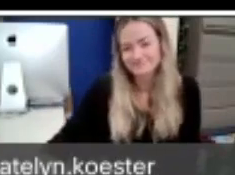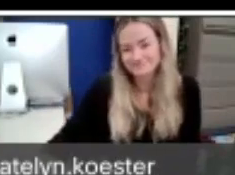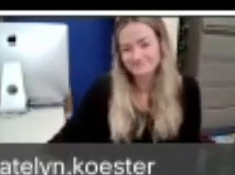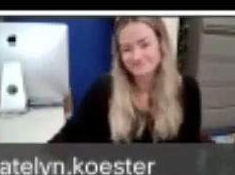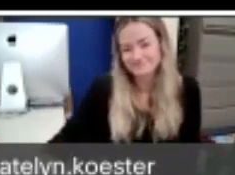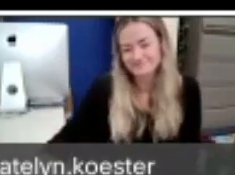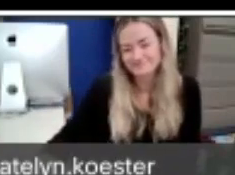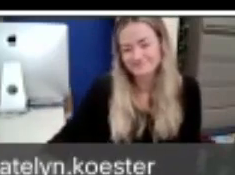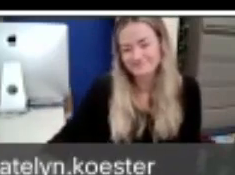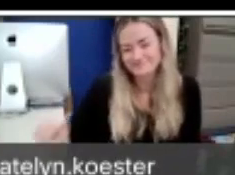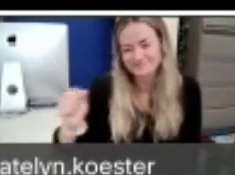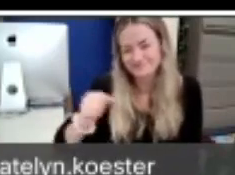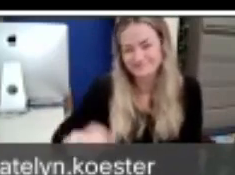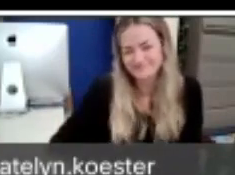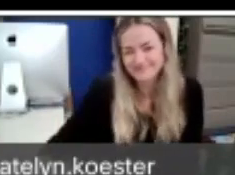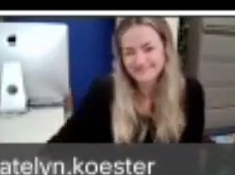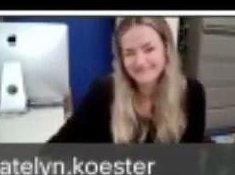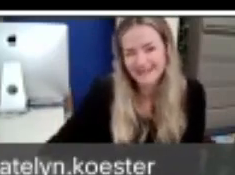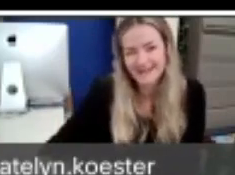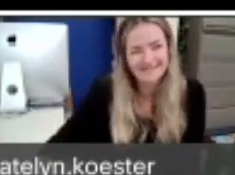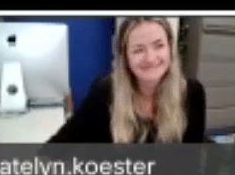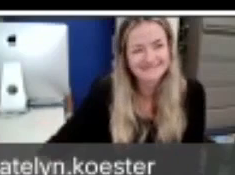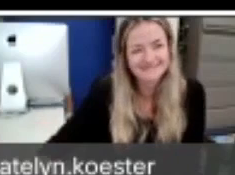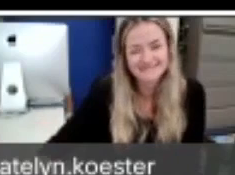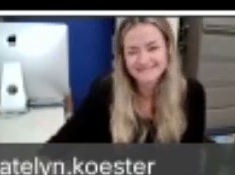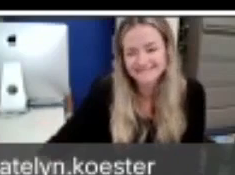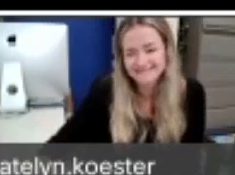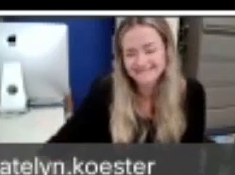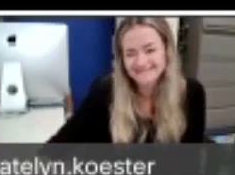So then you would always just use your dominant hand for that.